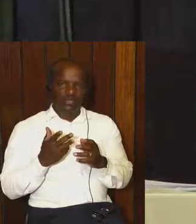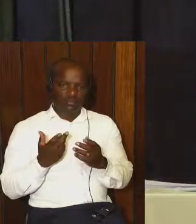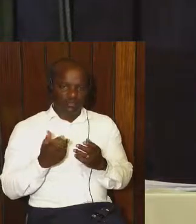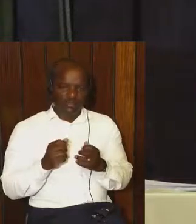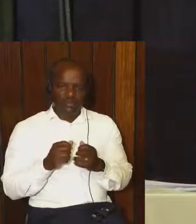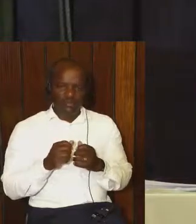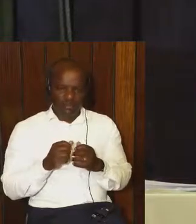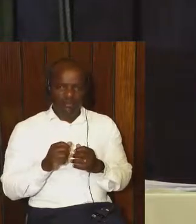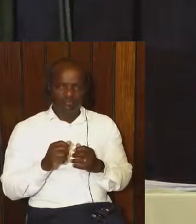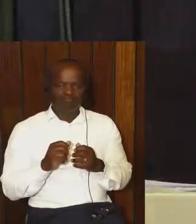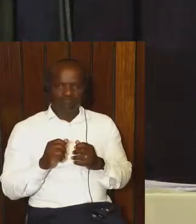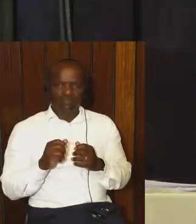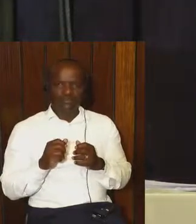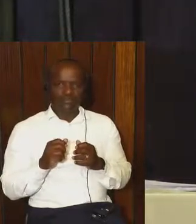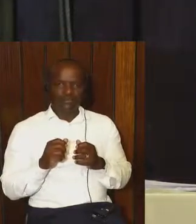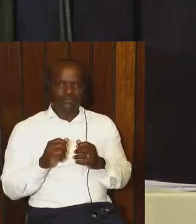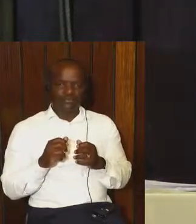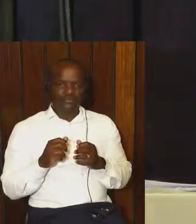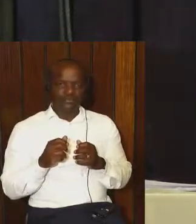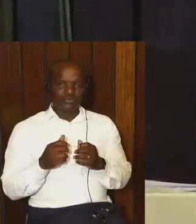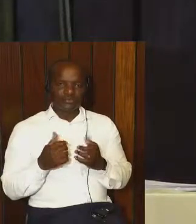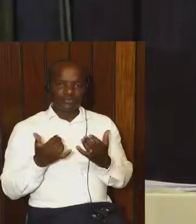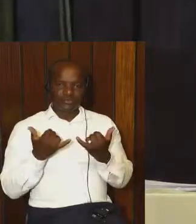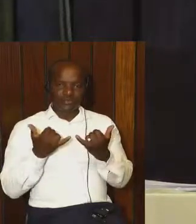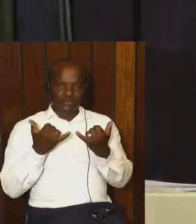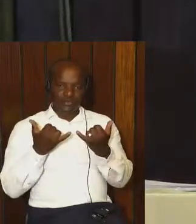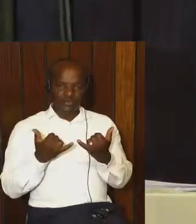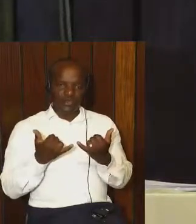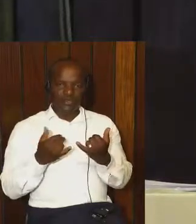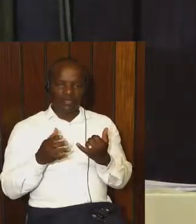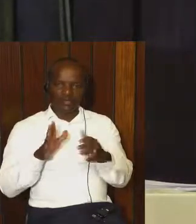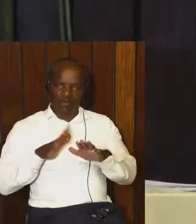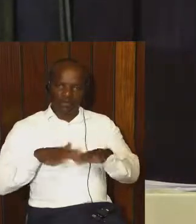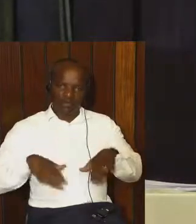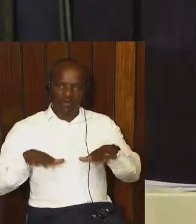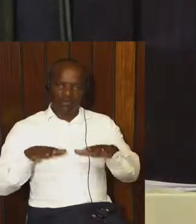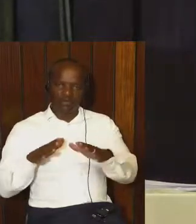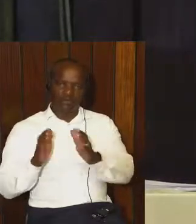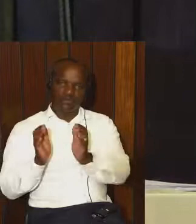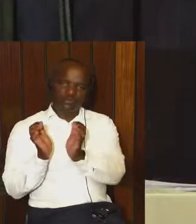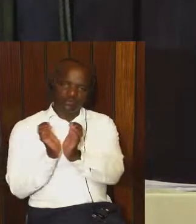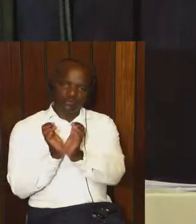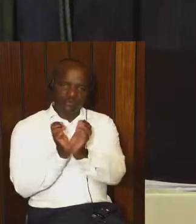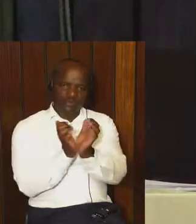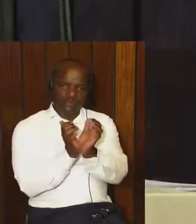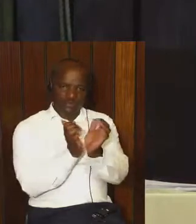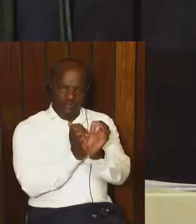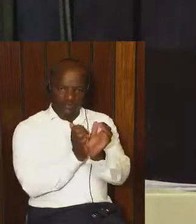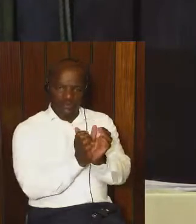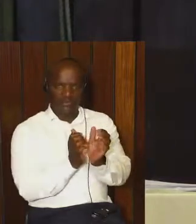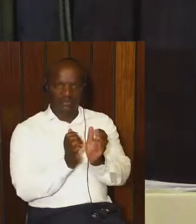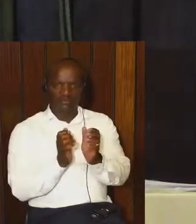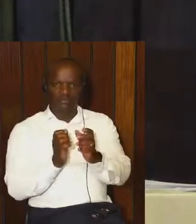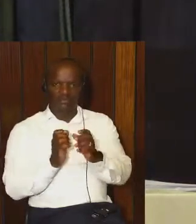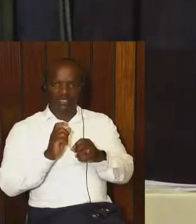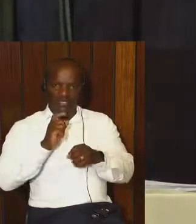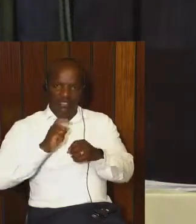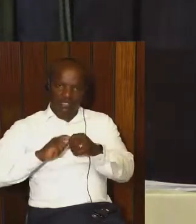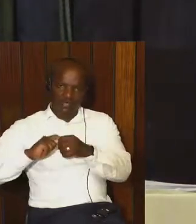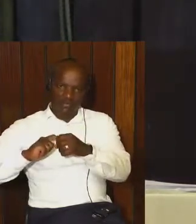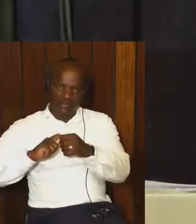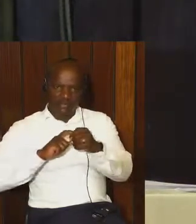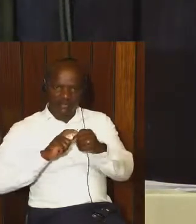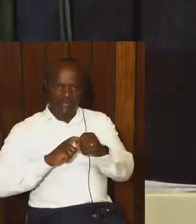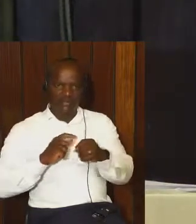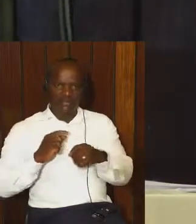So what would be the outcome of those engagements that, to a larger extent, GMA